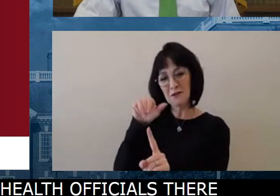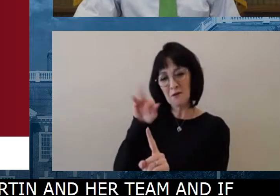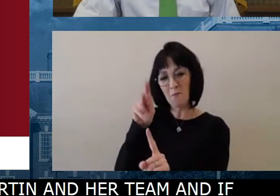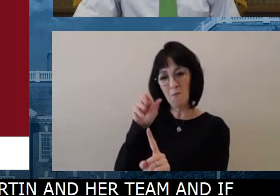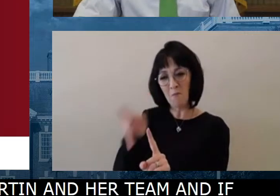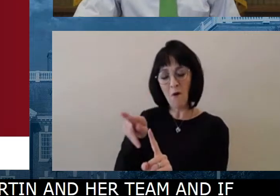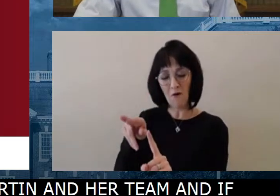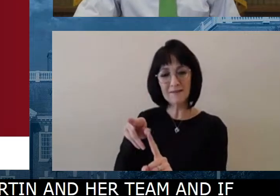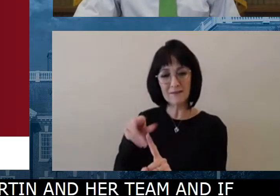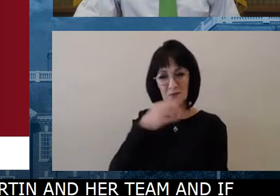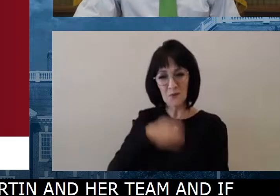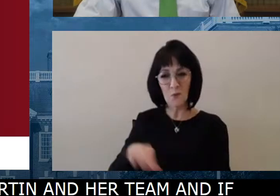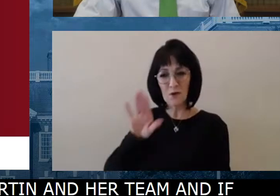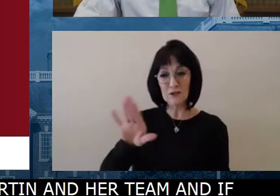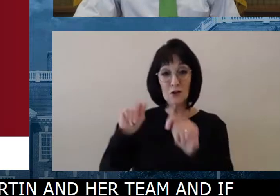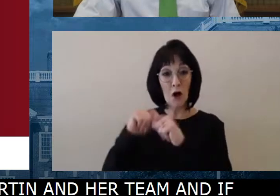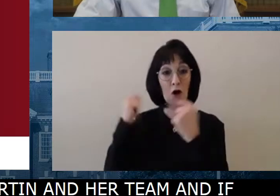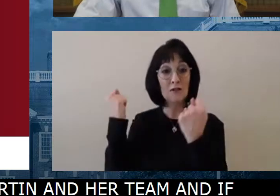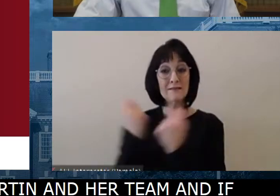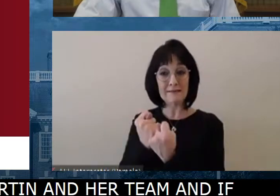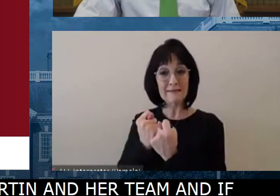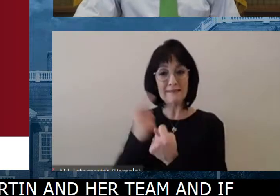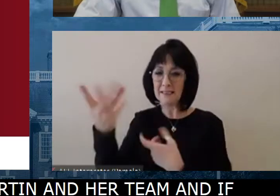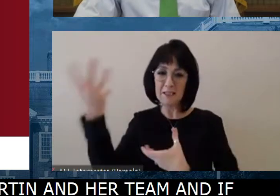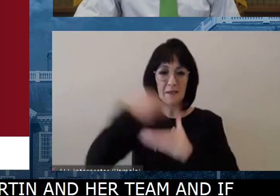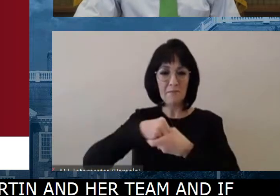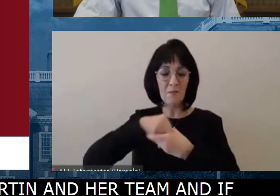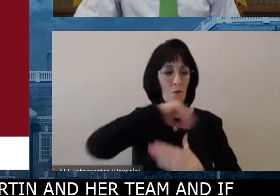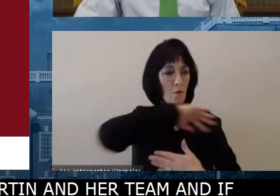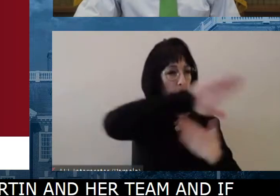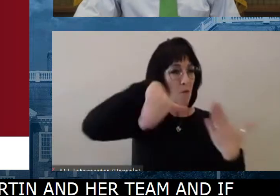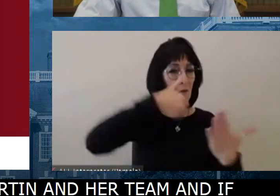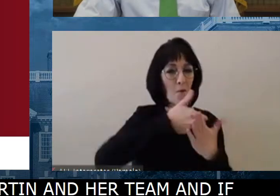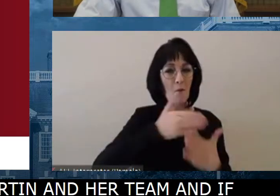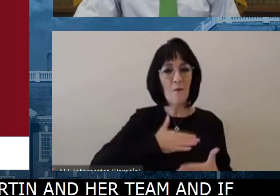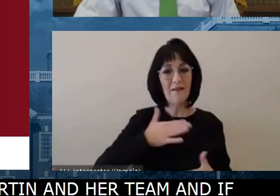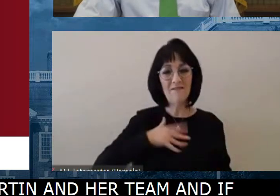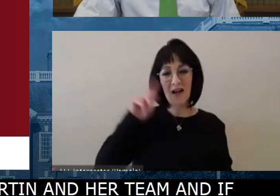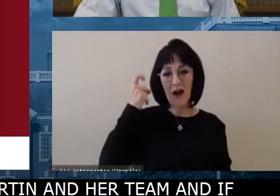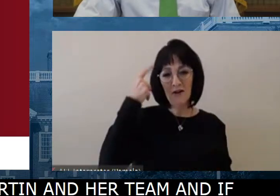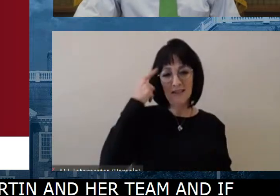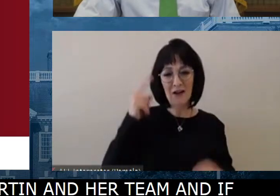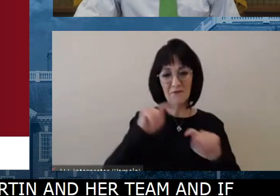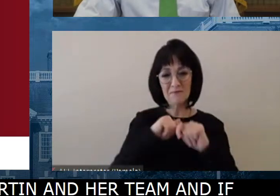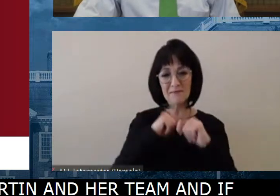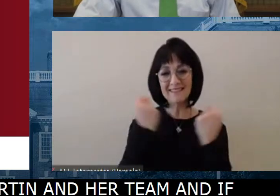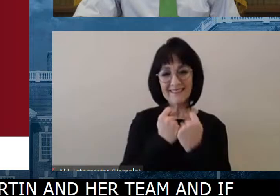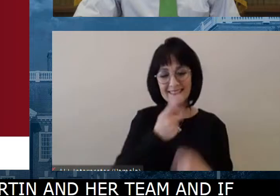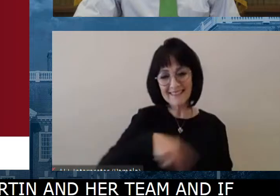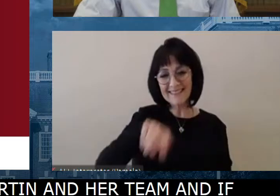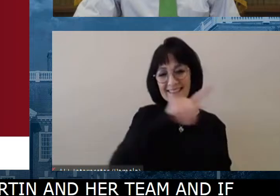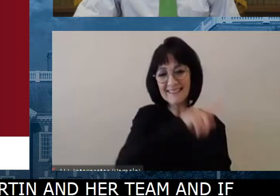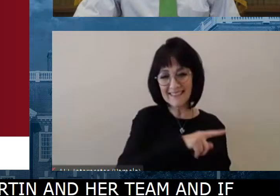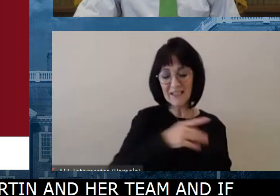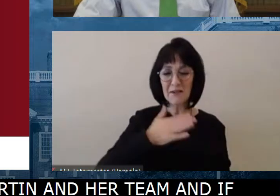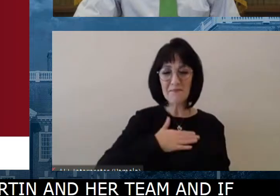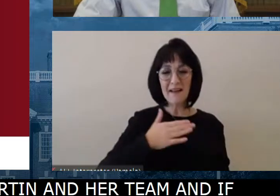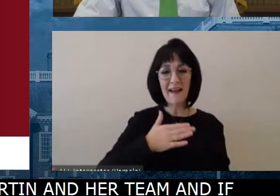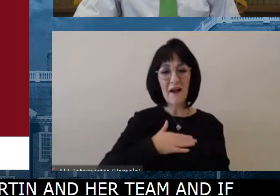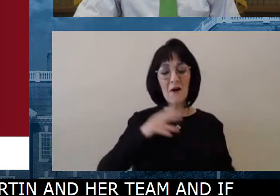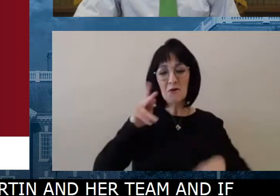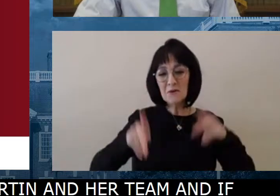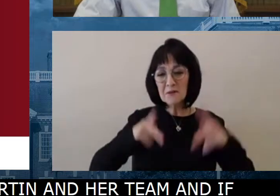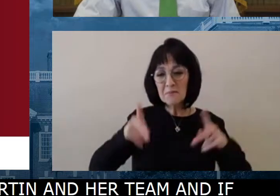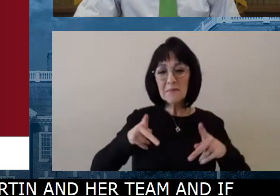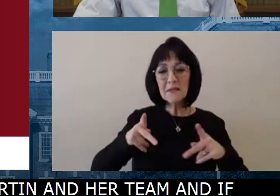team part of the public health outreach. Is just an indication of the importance of our citizen soldiers at the Delaware Army and